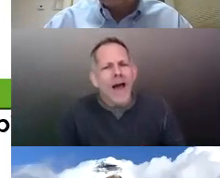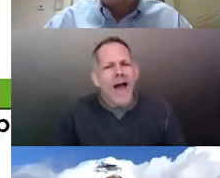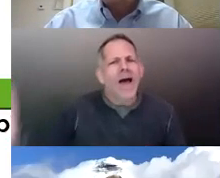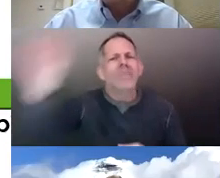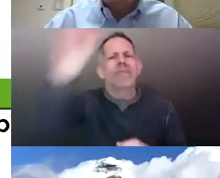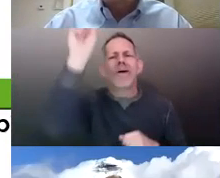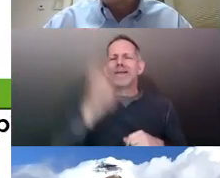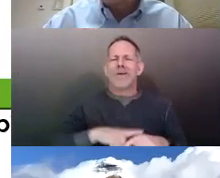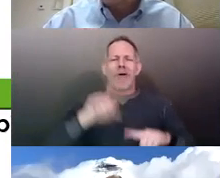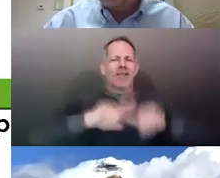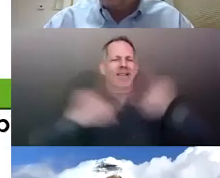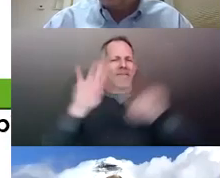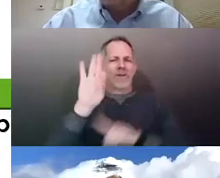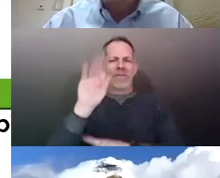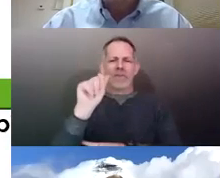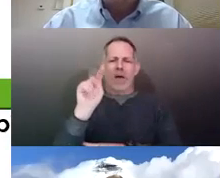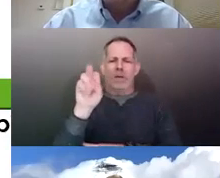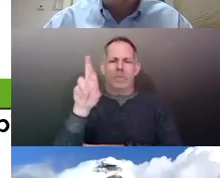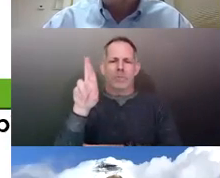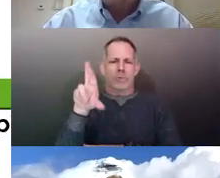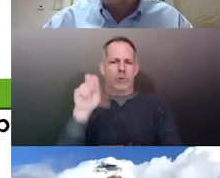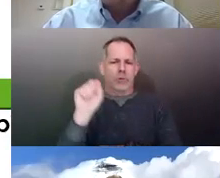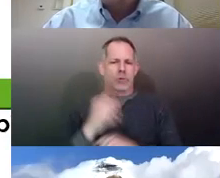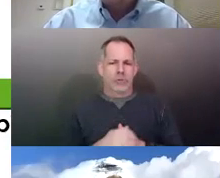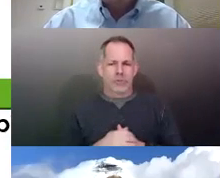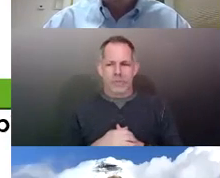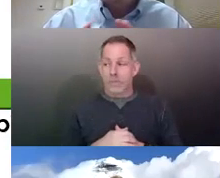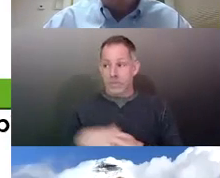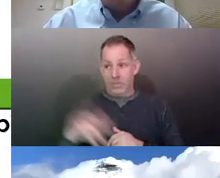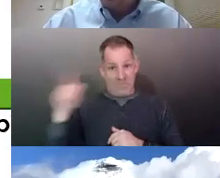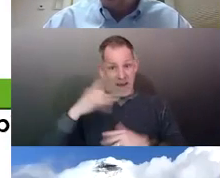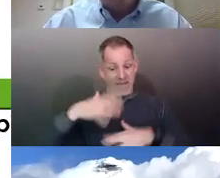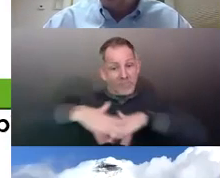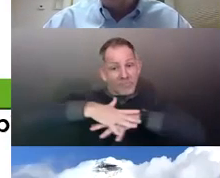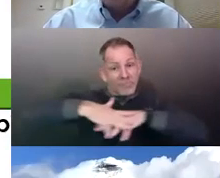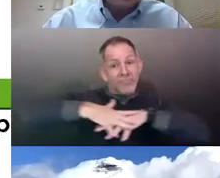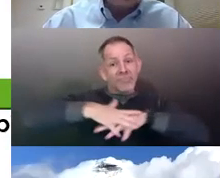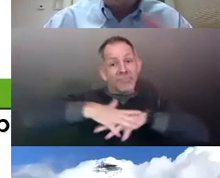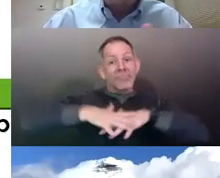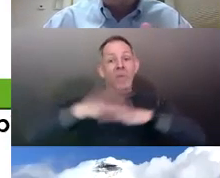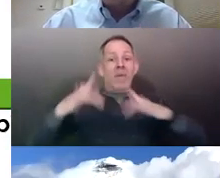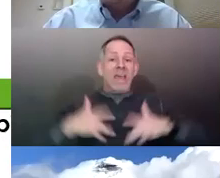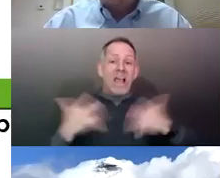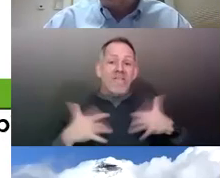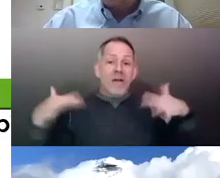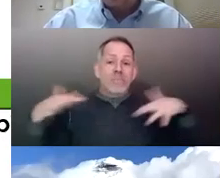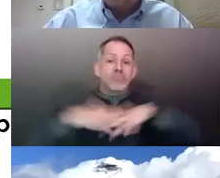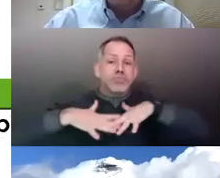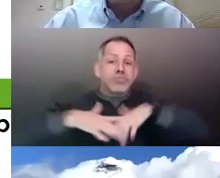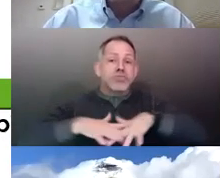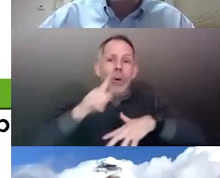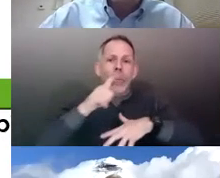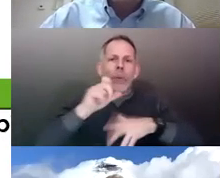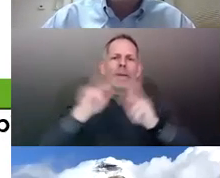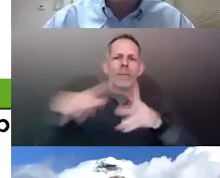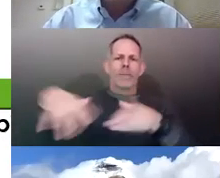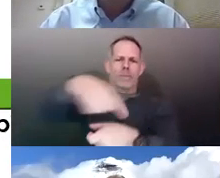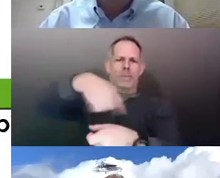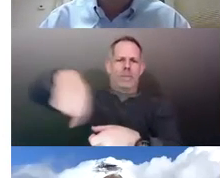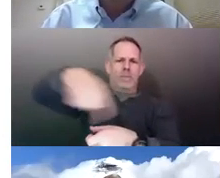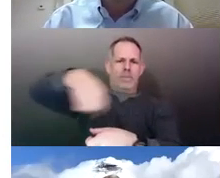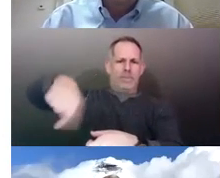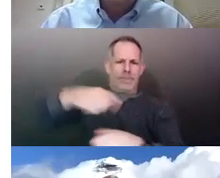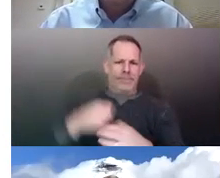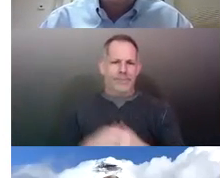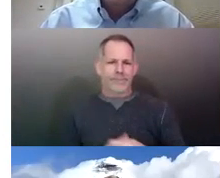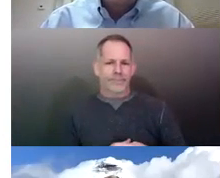more likely crowded living conditions, among others. So again, it's exposure, not something else that's going on. Next slide,